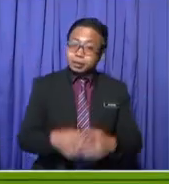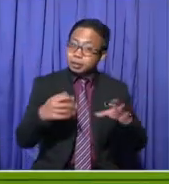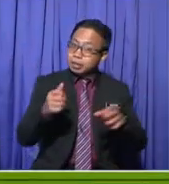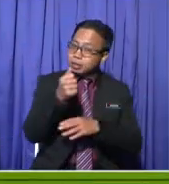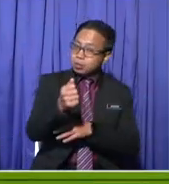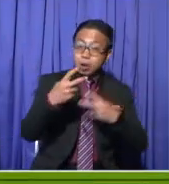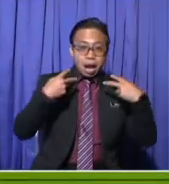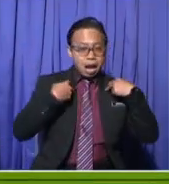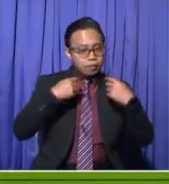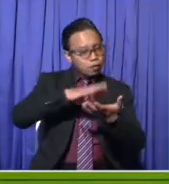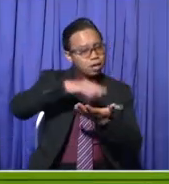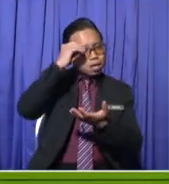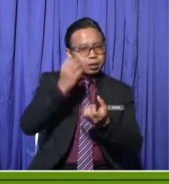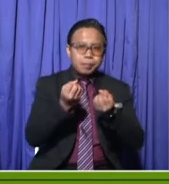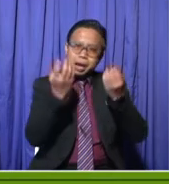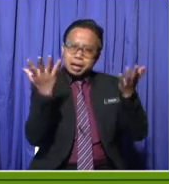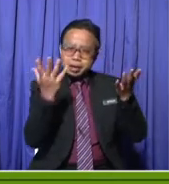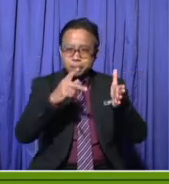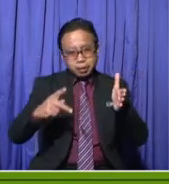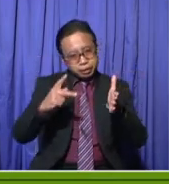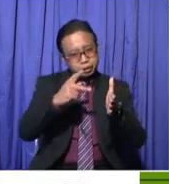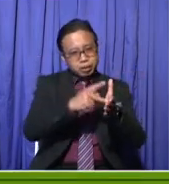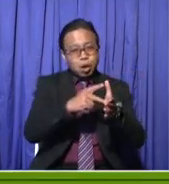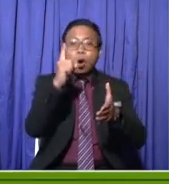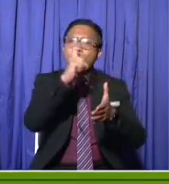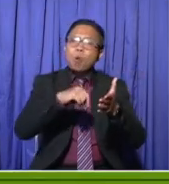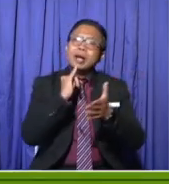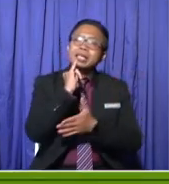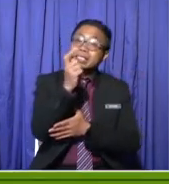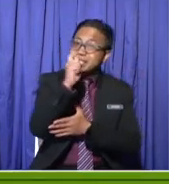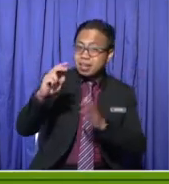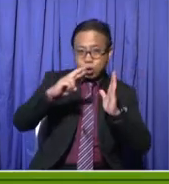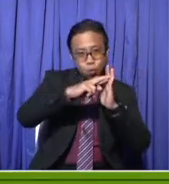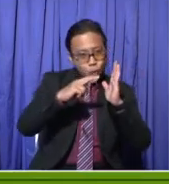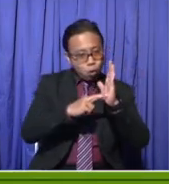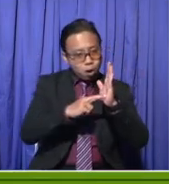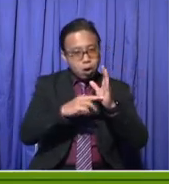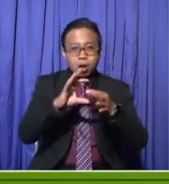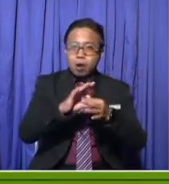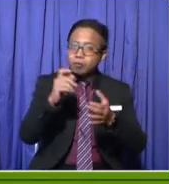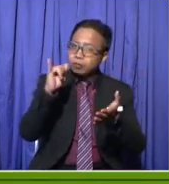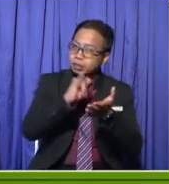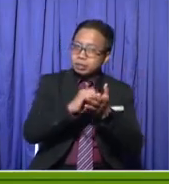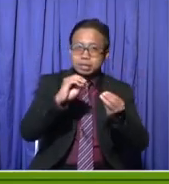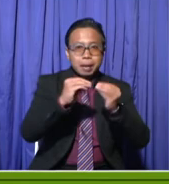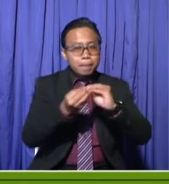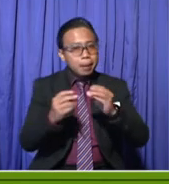Since you have learned many patterns, what is the rule of this number pattern?